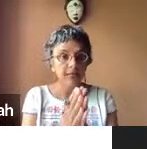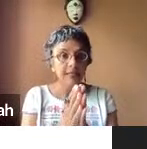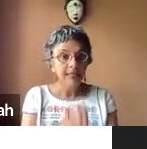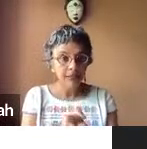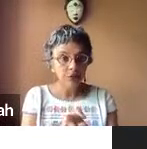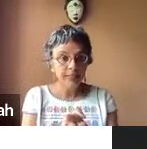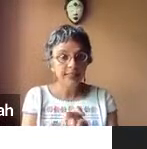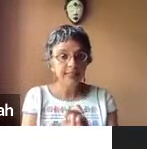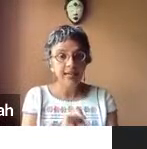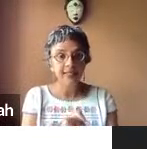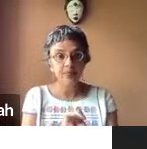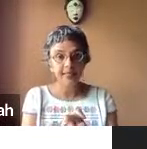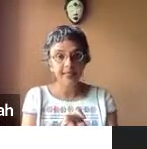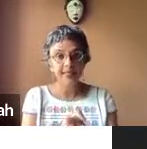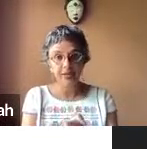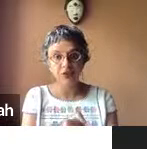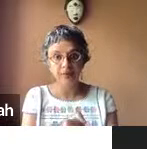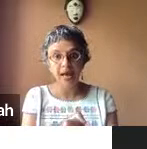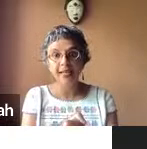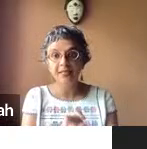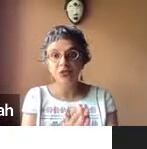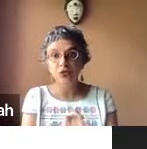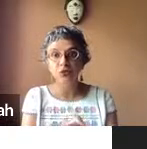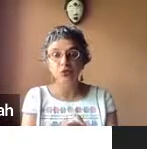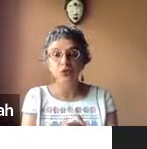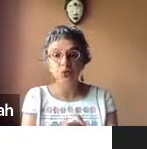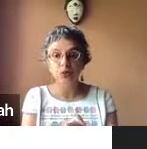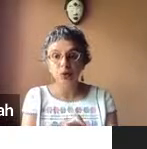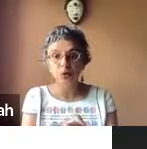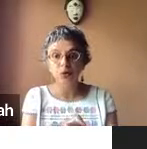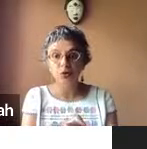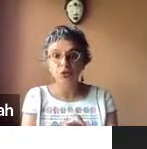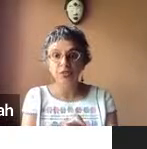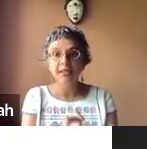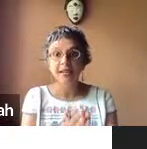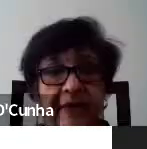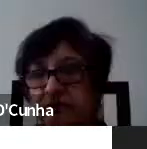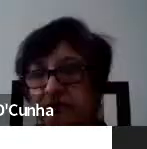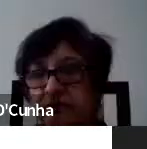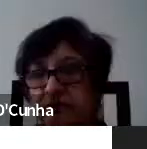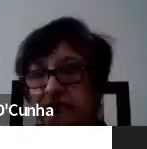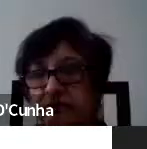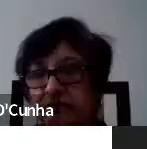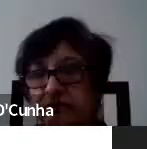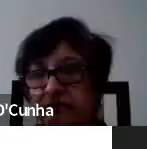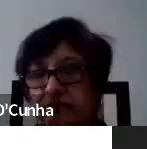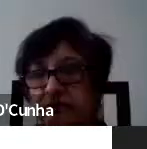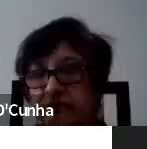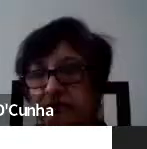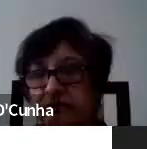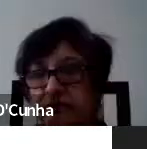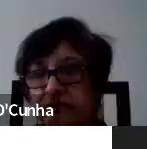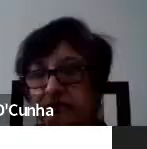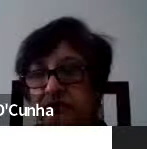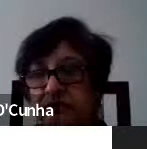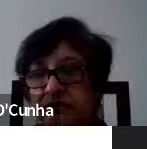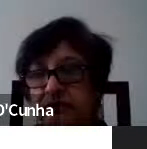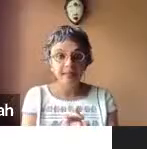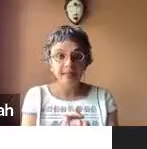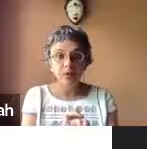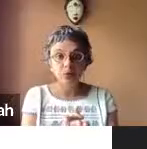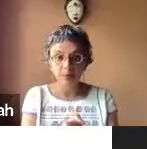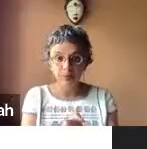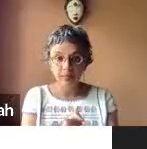out increased unpaid care demands due to school closures and caring for the ill